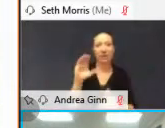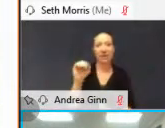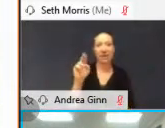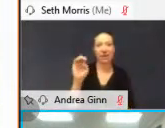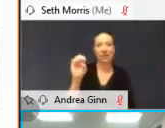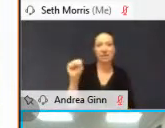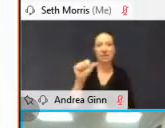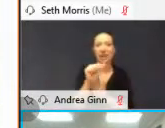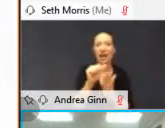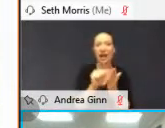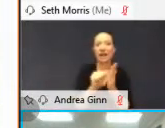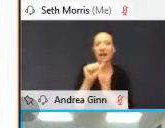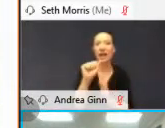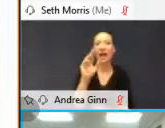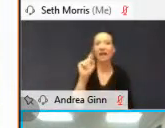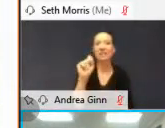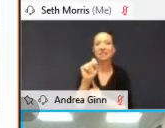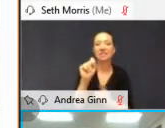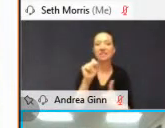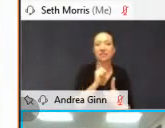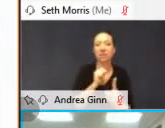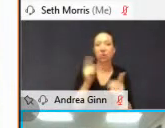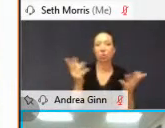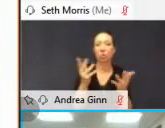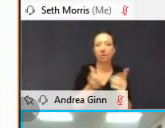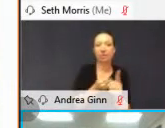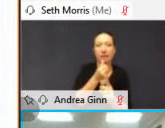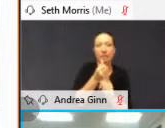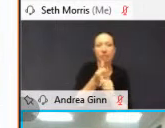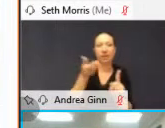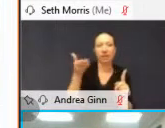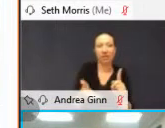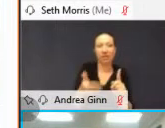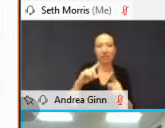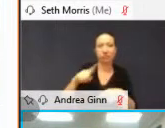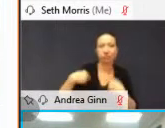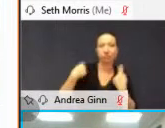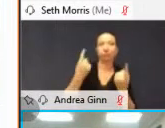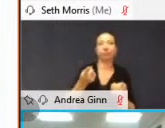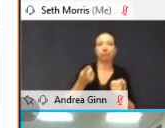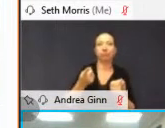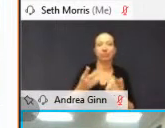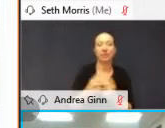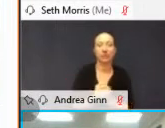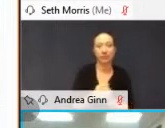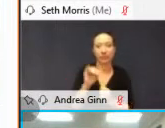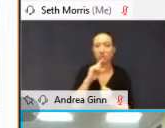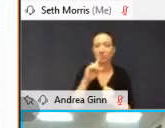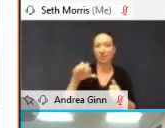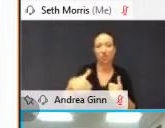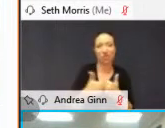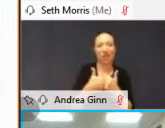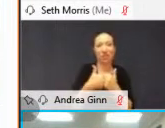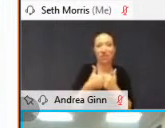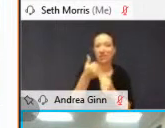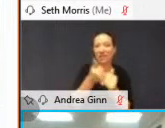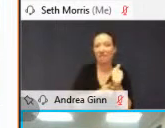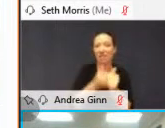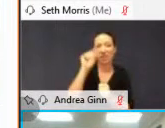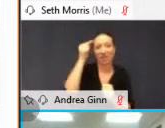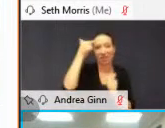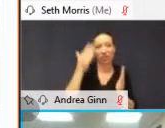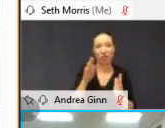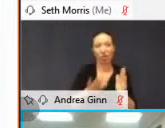far as it has been made available to us to date. This has been a challenge for Medicaid directors and governors across the country. There